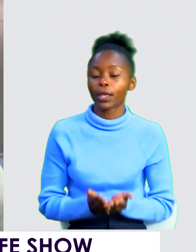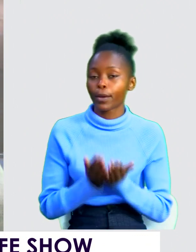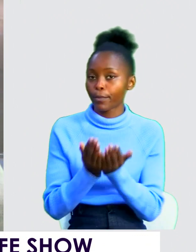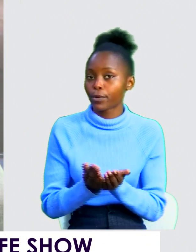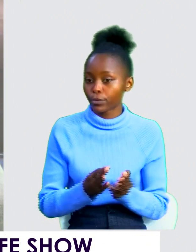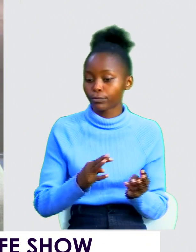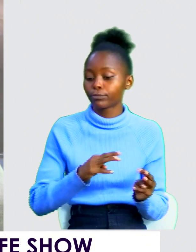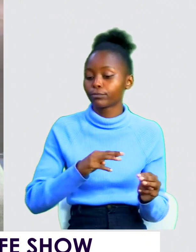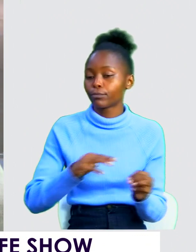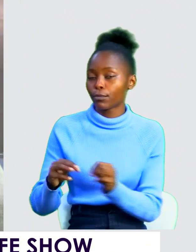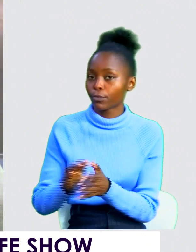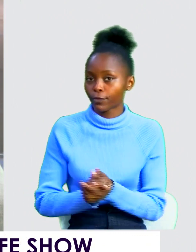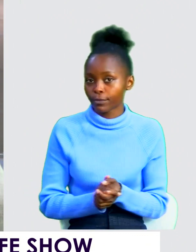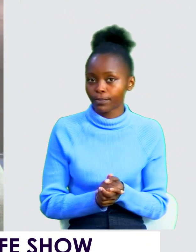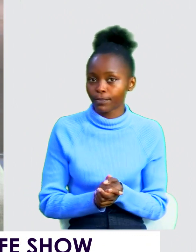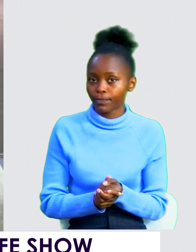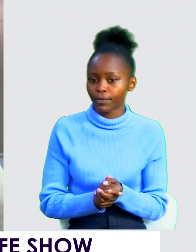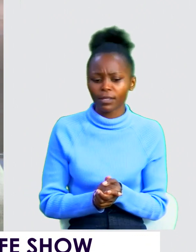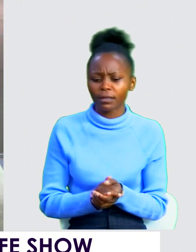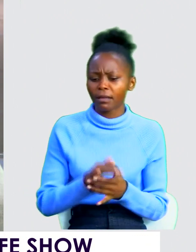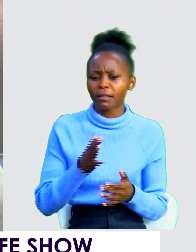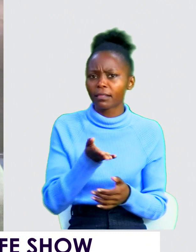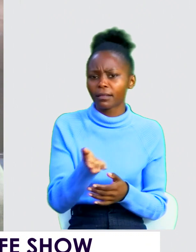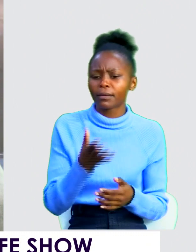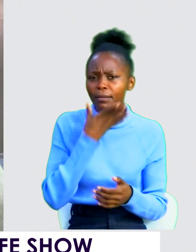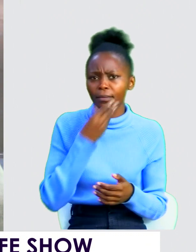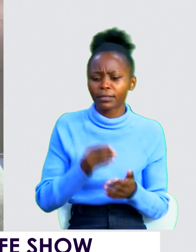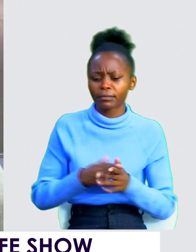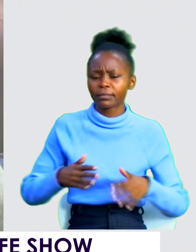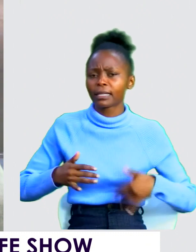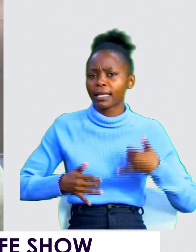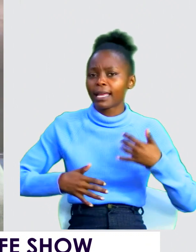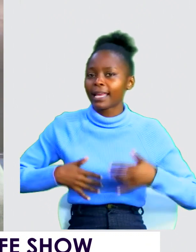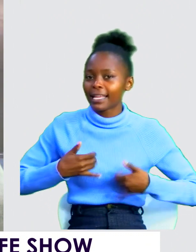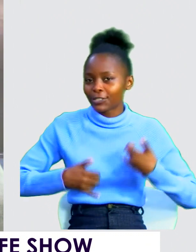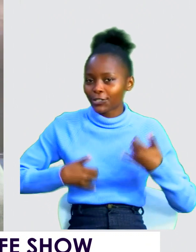sea. They are excited. They are ecstatic.